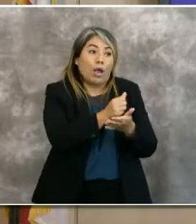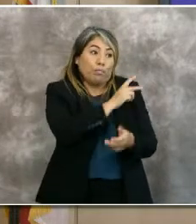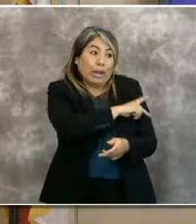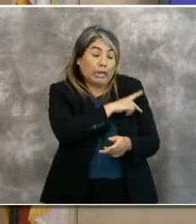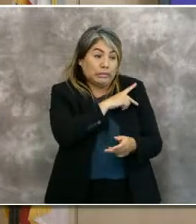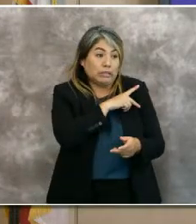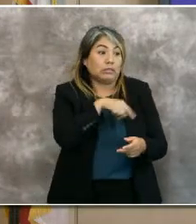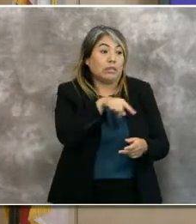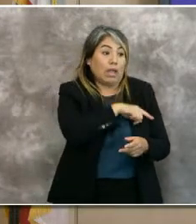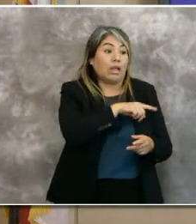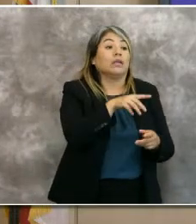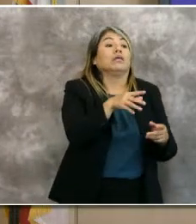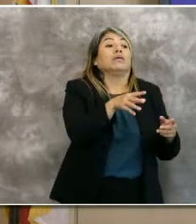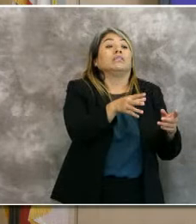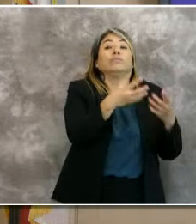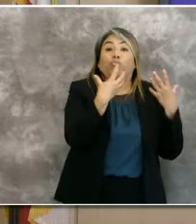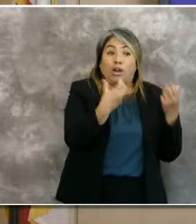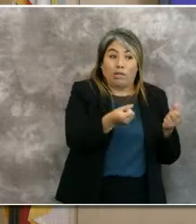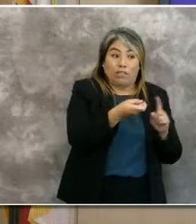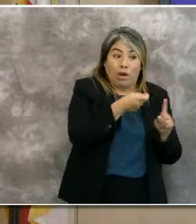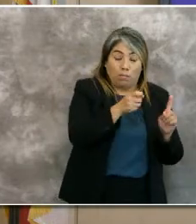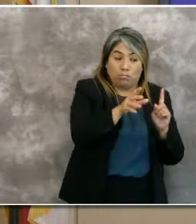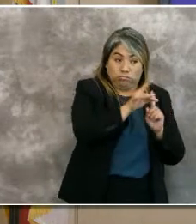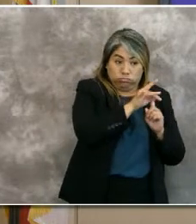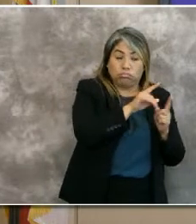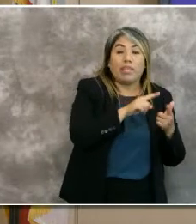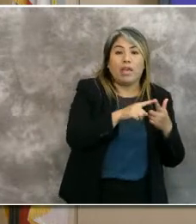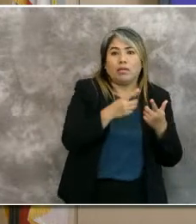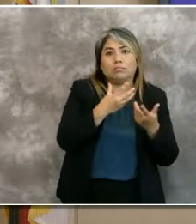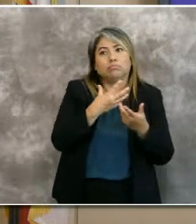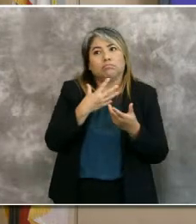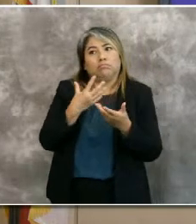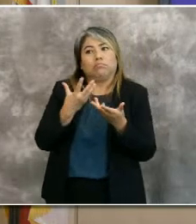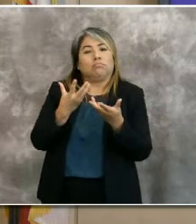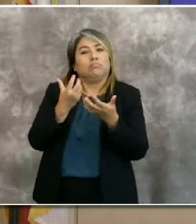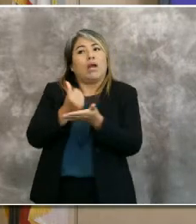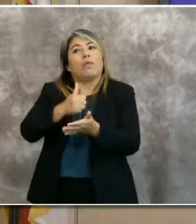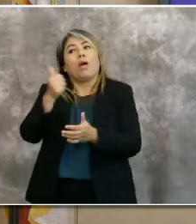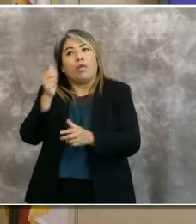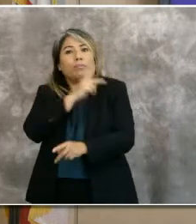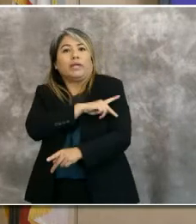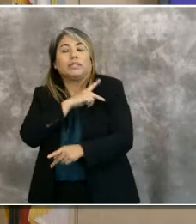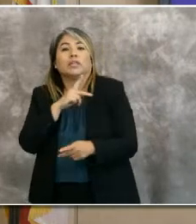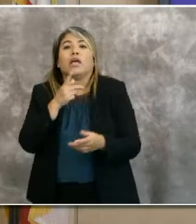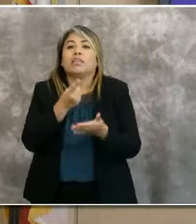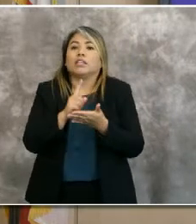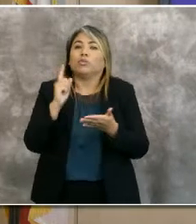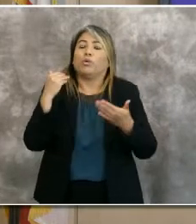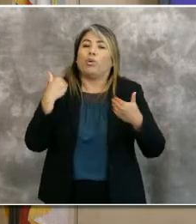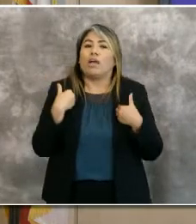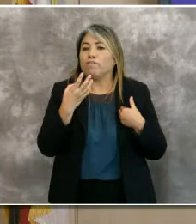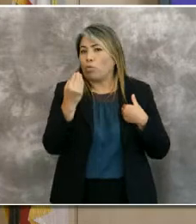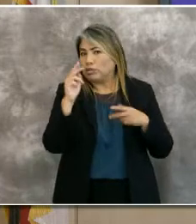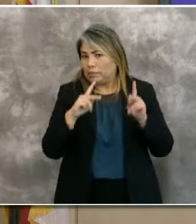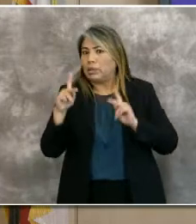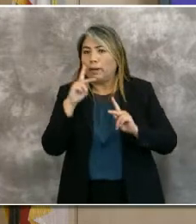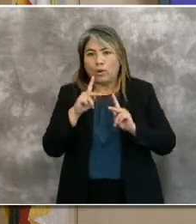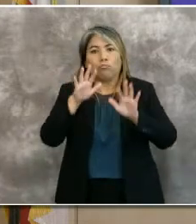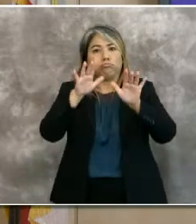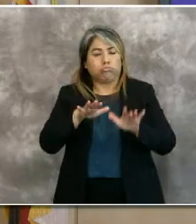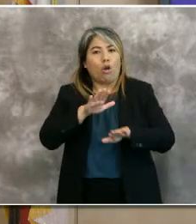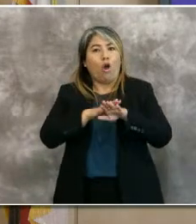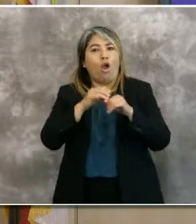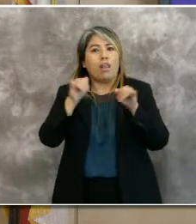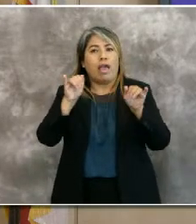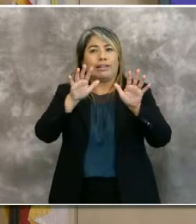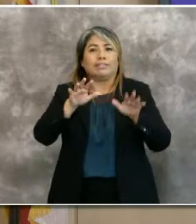from COVID-19. Last week, we had 42 people complete the online survey to become a donor, which is up